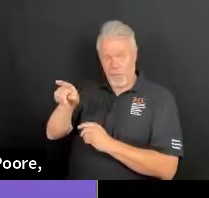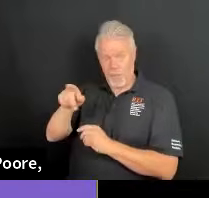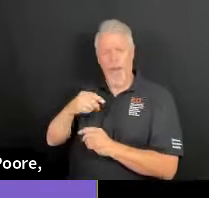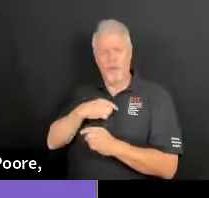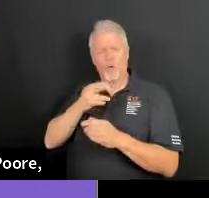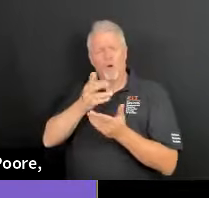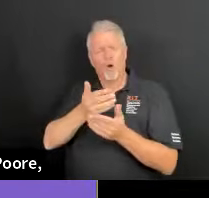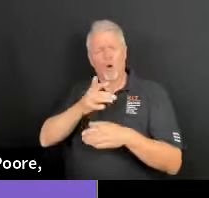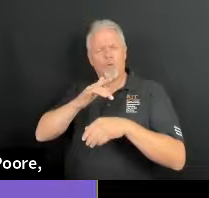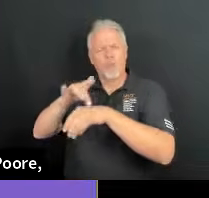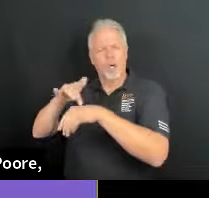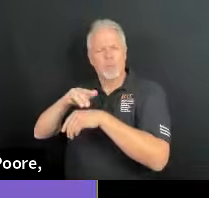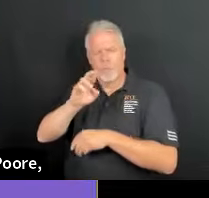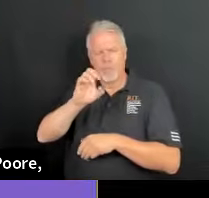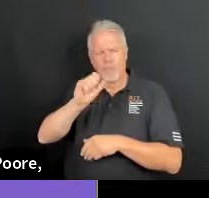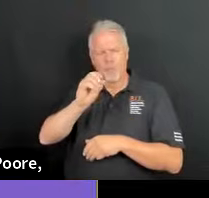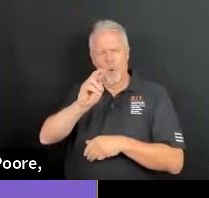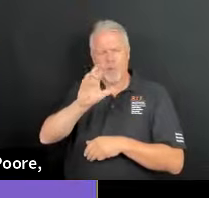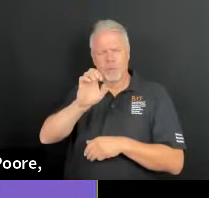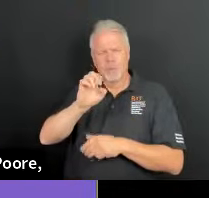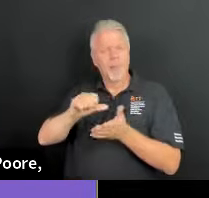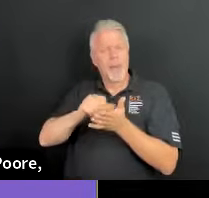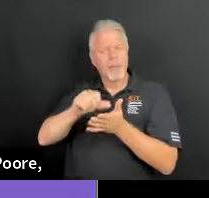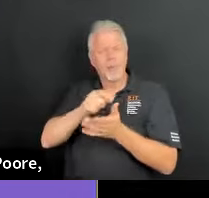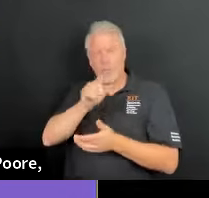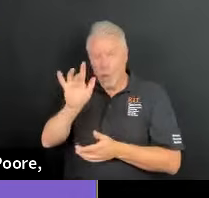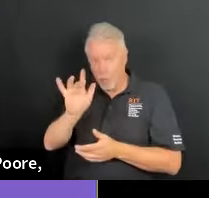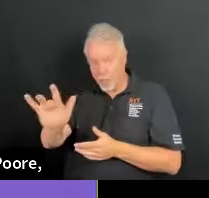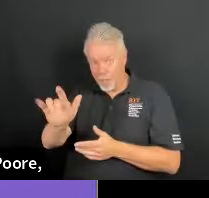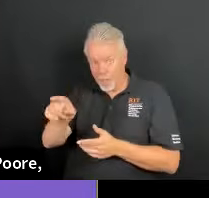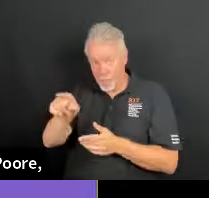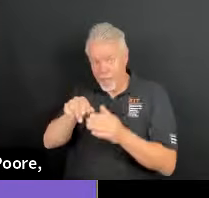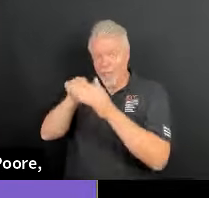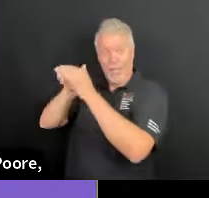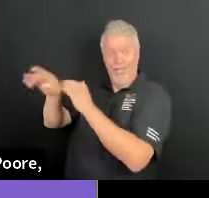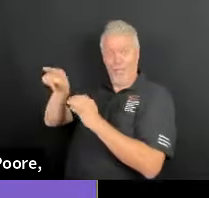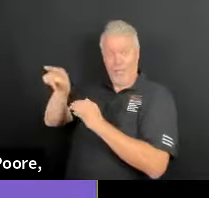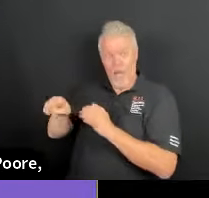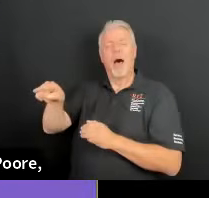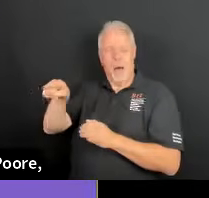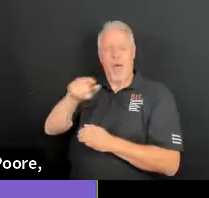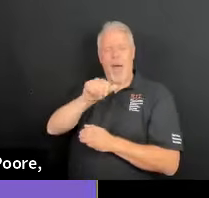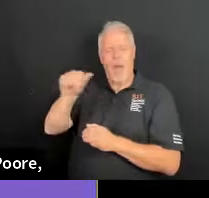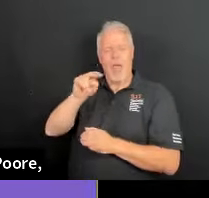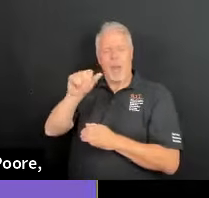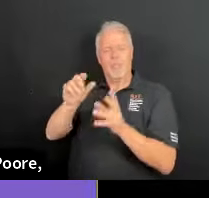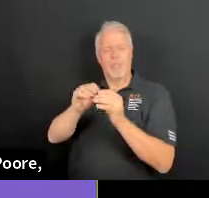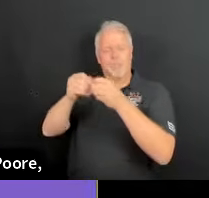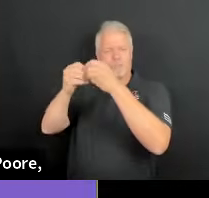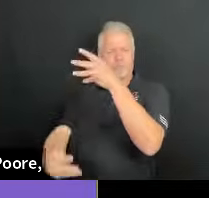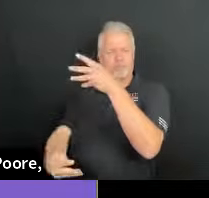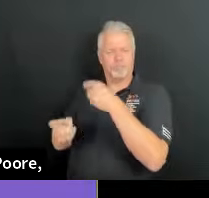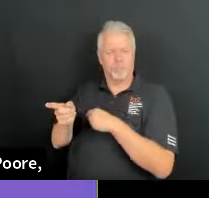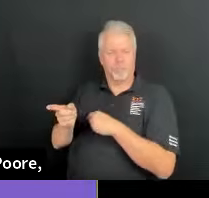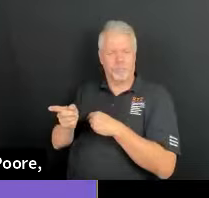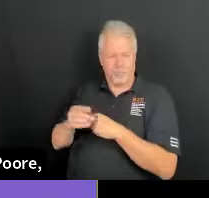QR code that was on the slideshow, you could click and check out our resources page. And once